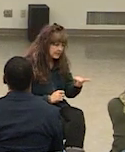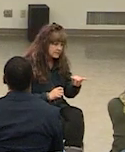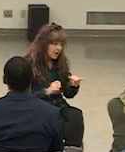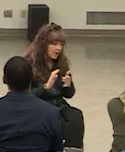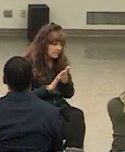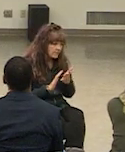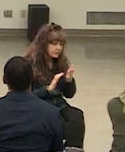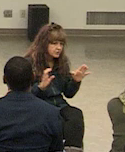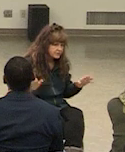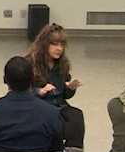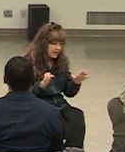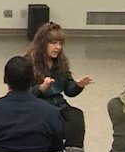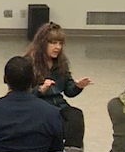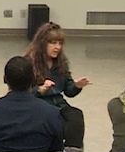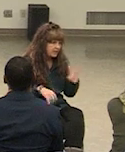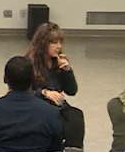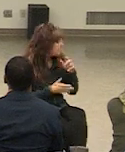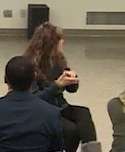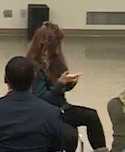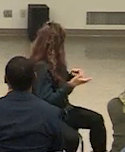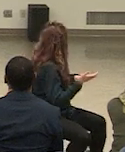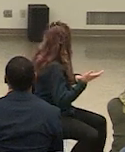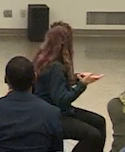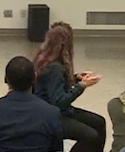Anyone read Andrea Smith's The Three Pillars of White Supremacy?